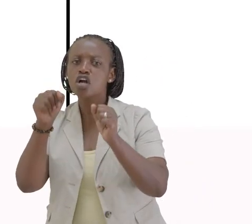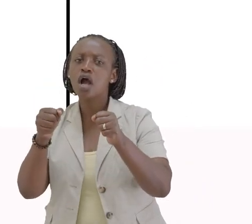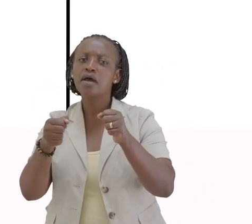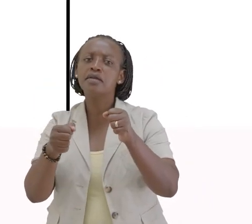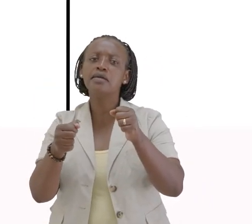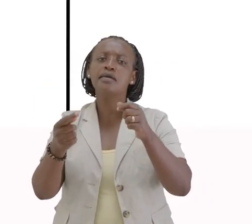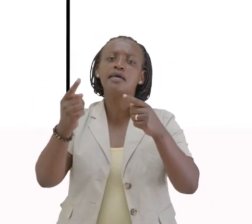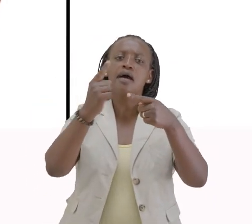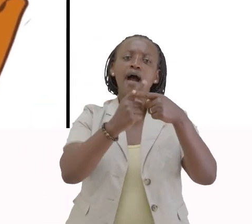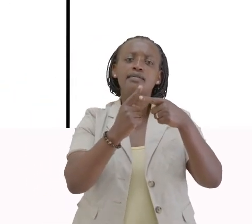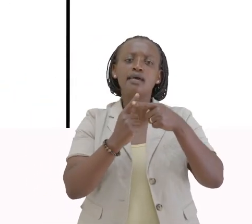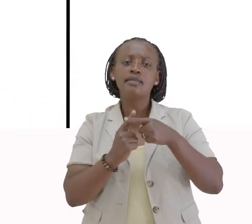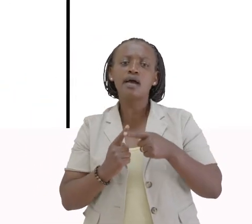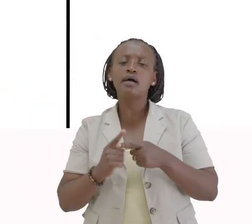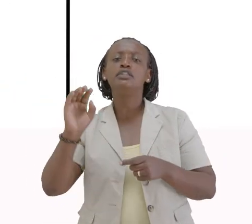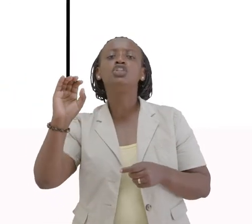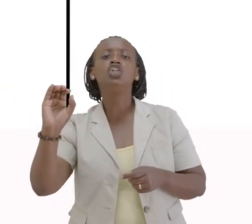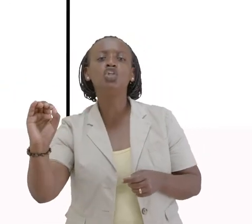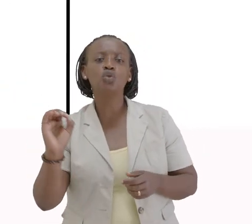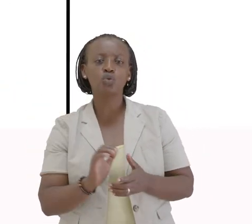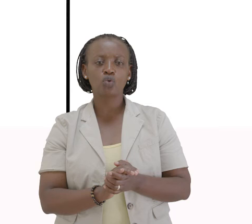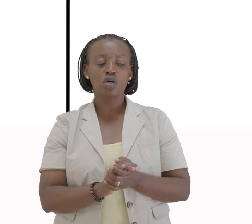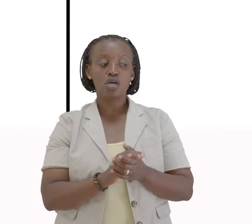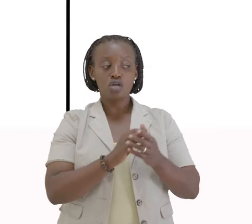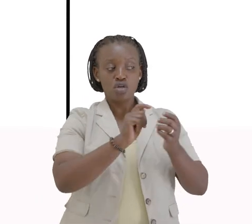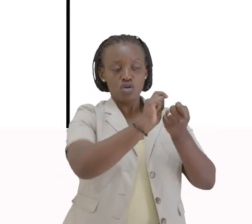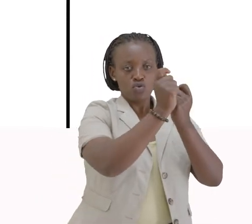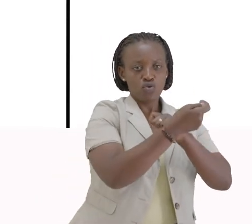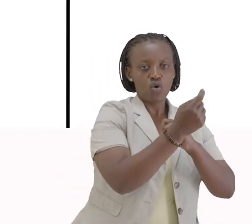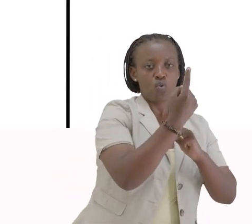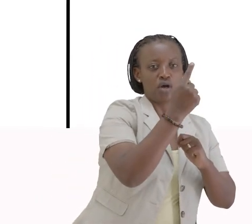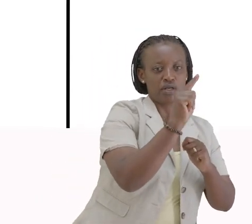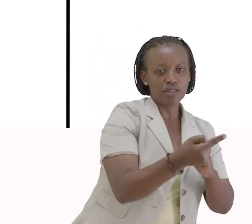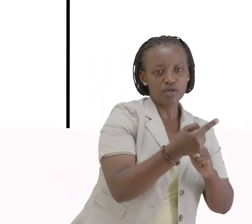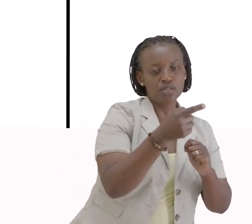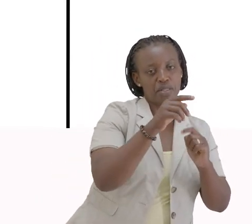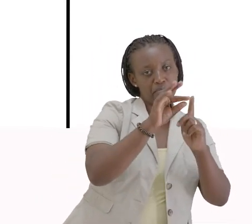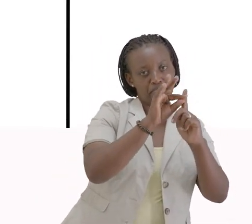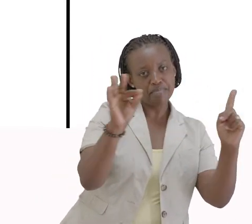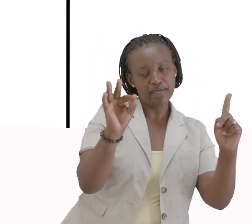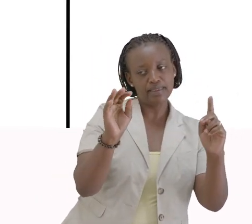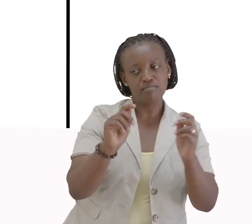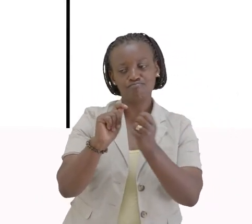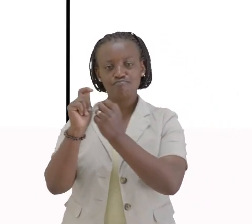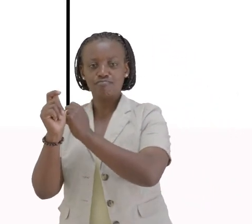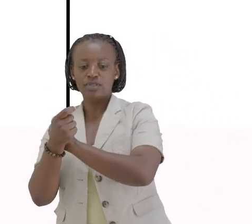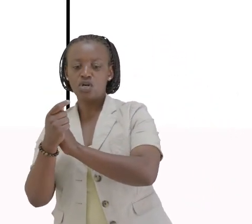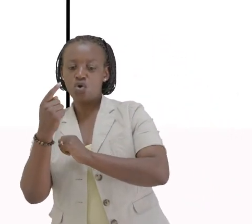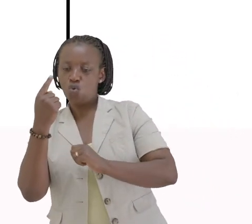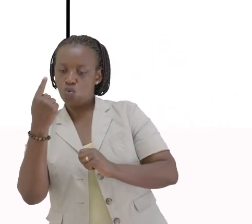I will add a zero. And to convert 1,000 meters into